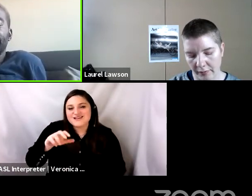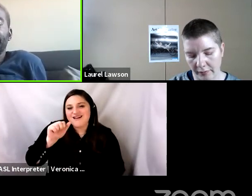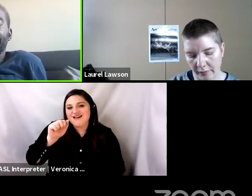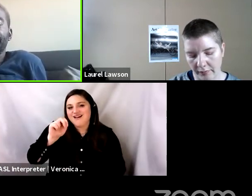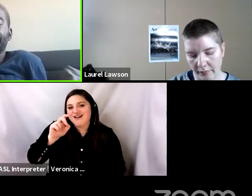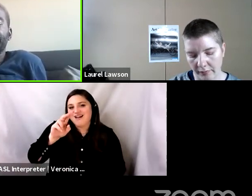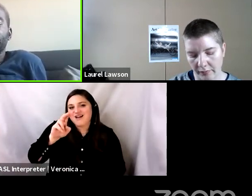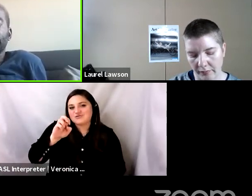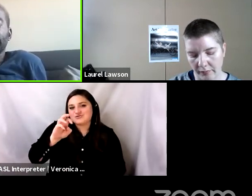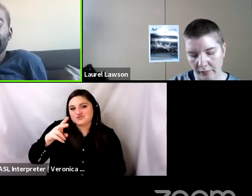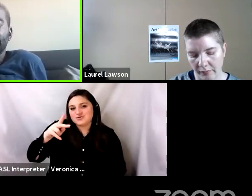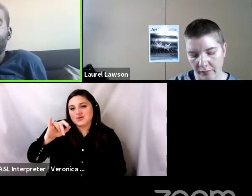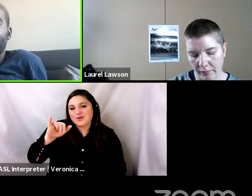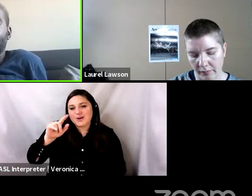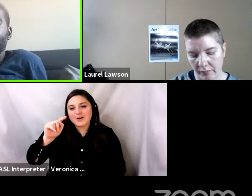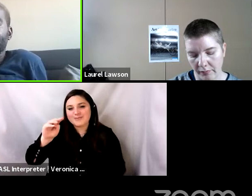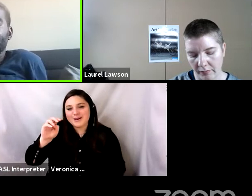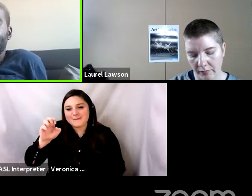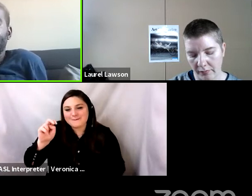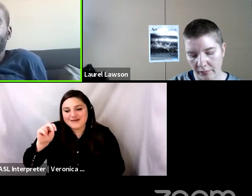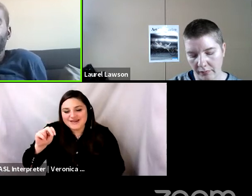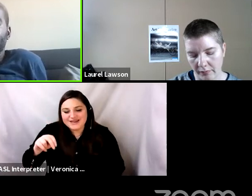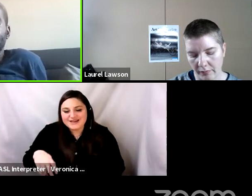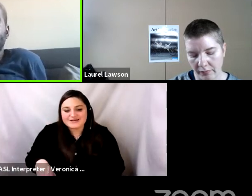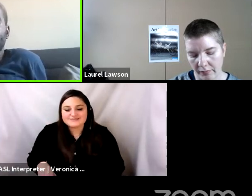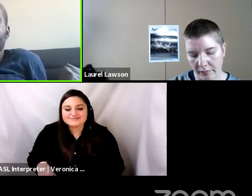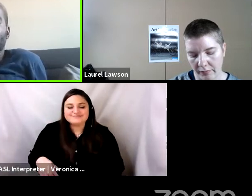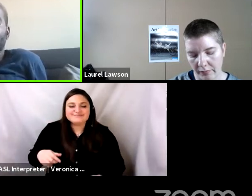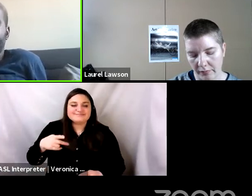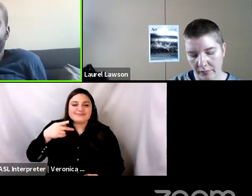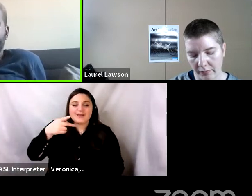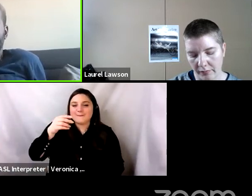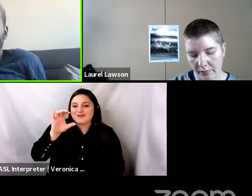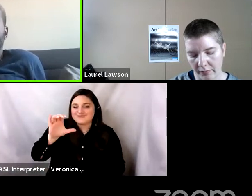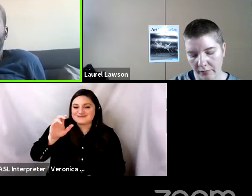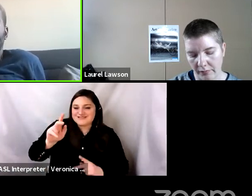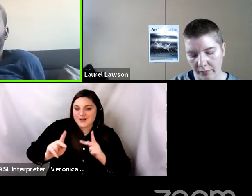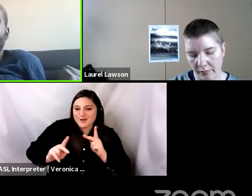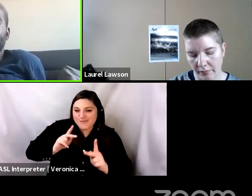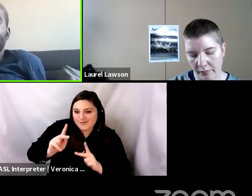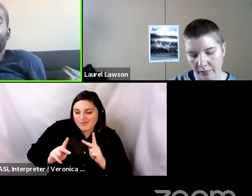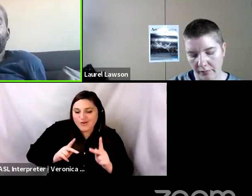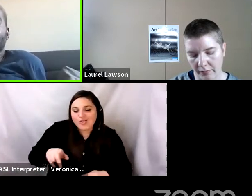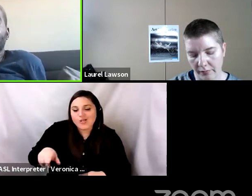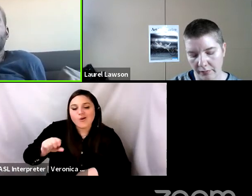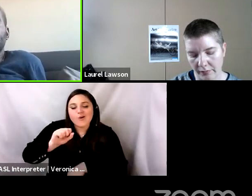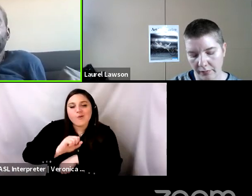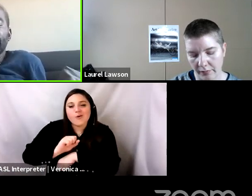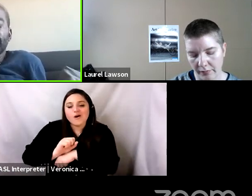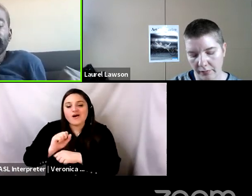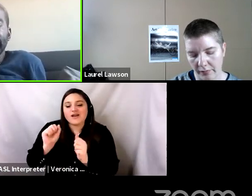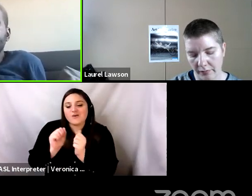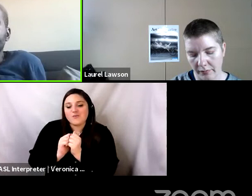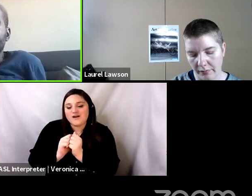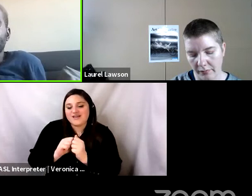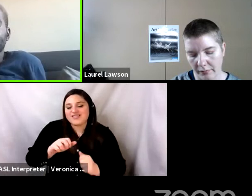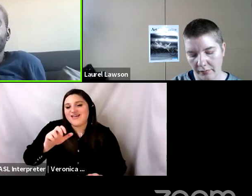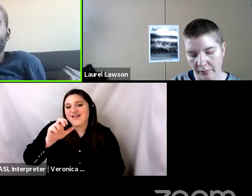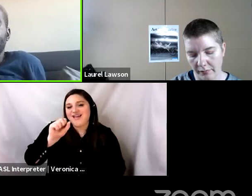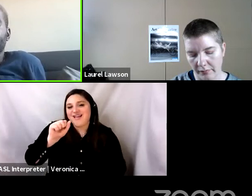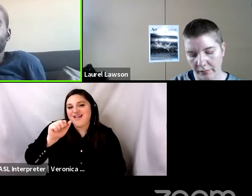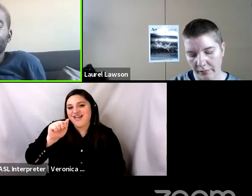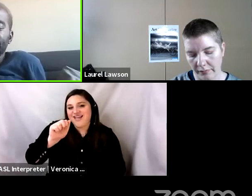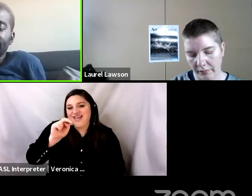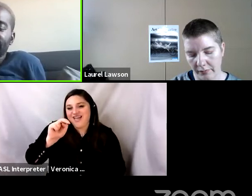and was headed by Anna Martine Whitehead out of Chicago. And for me, it was really